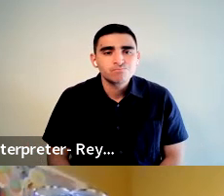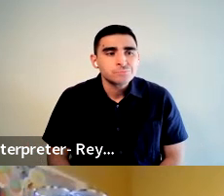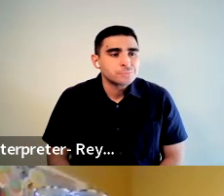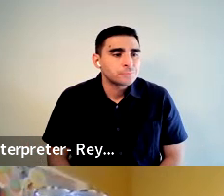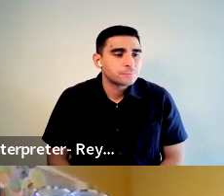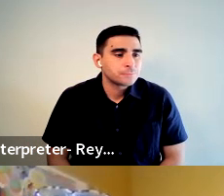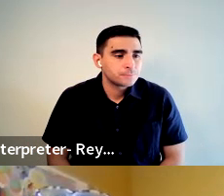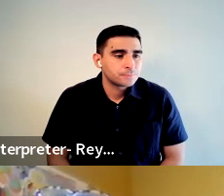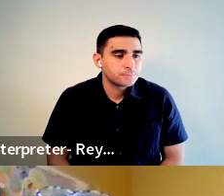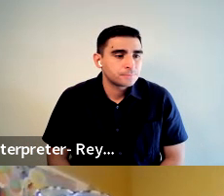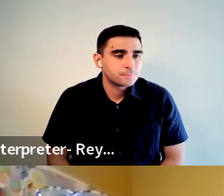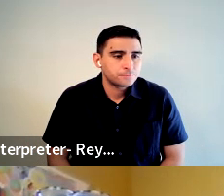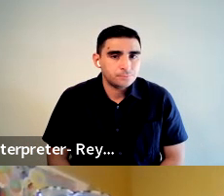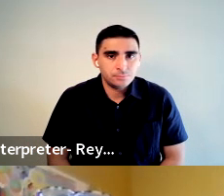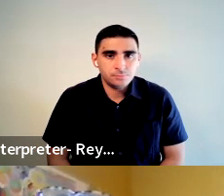Katrina, I see your hand up.